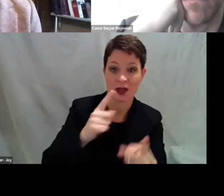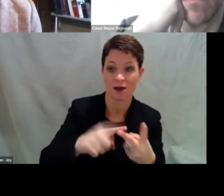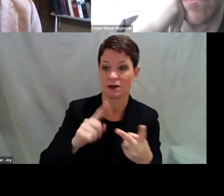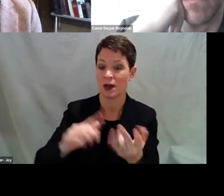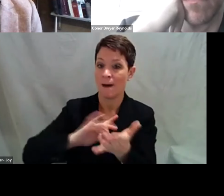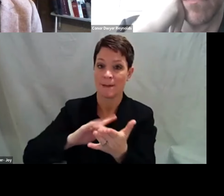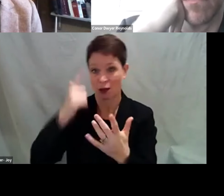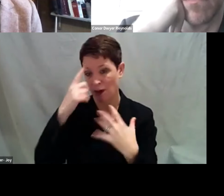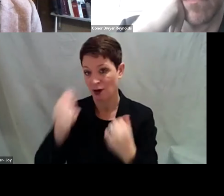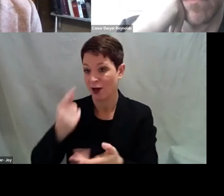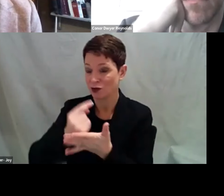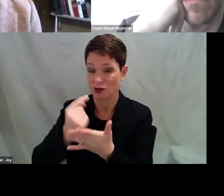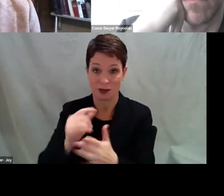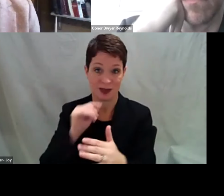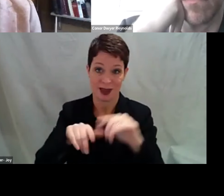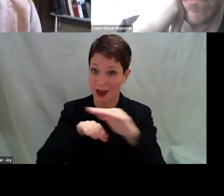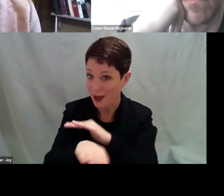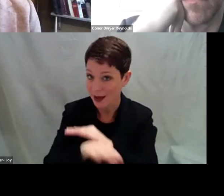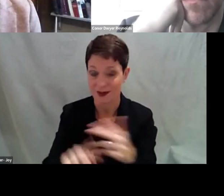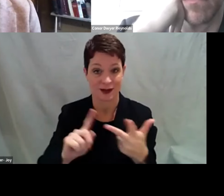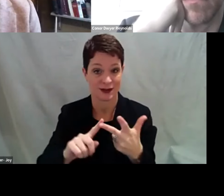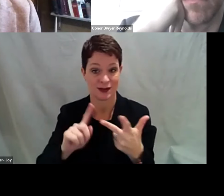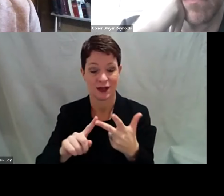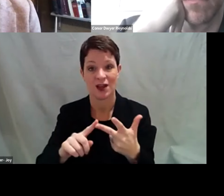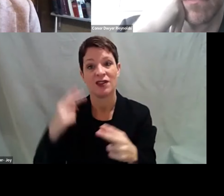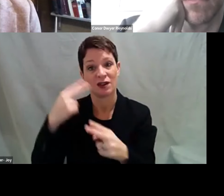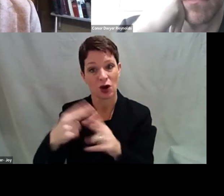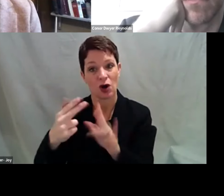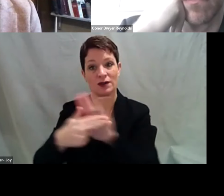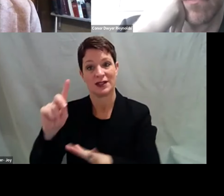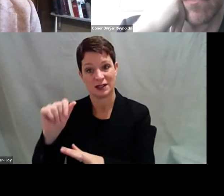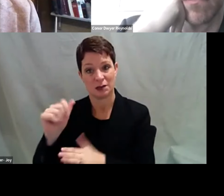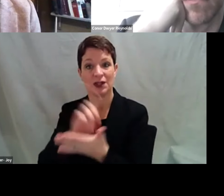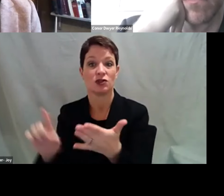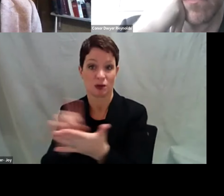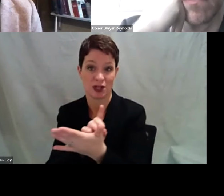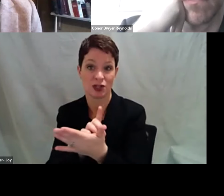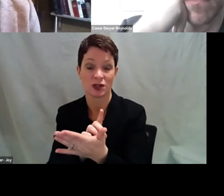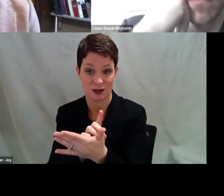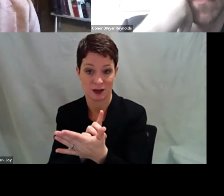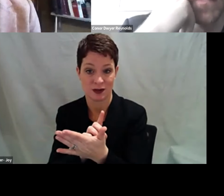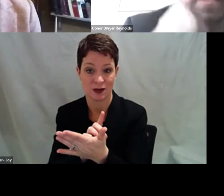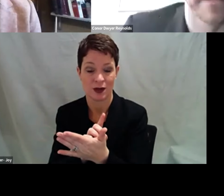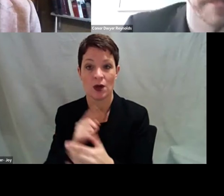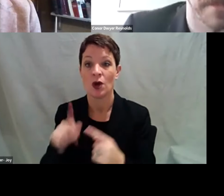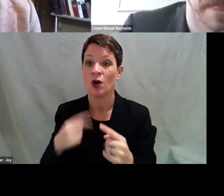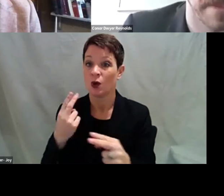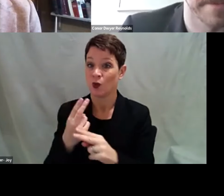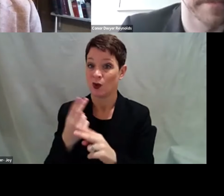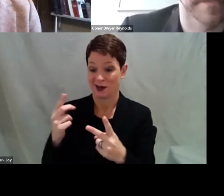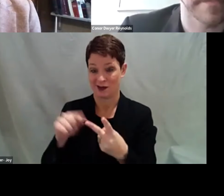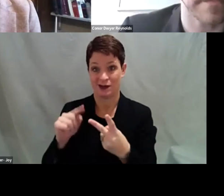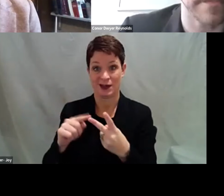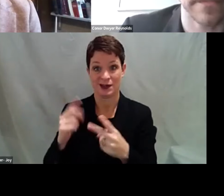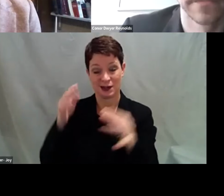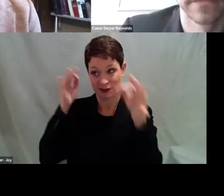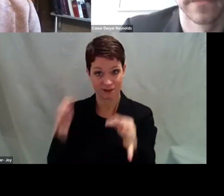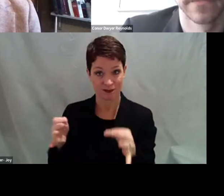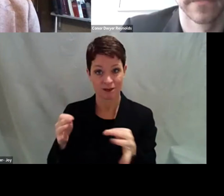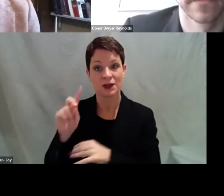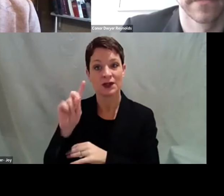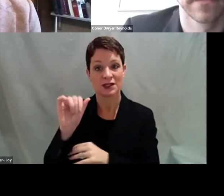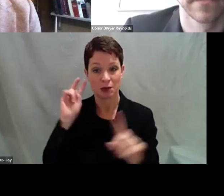medical and mental health treatment as disability discrimination. When used in this way, the disability